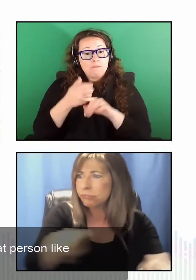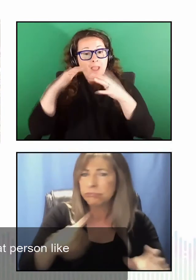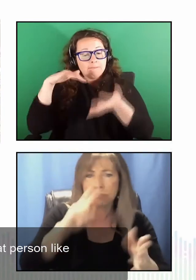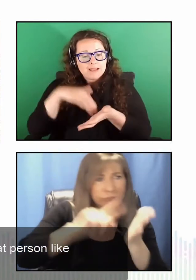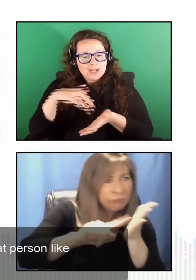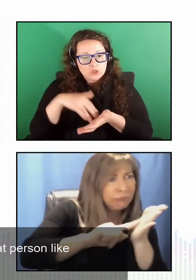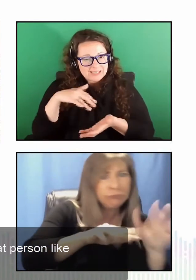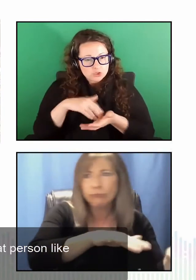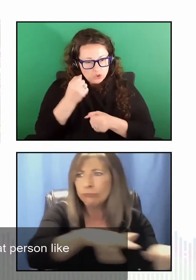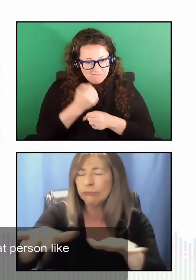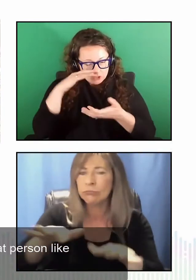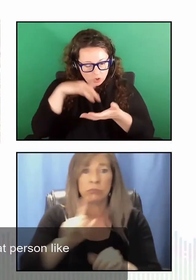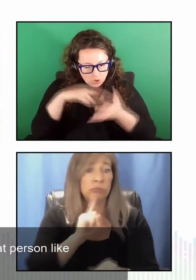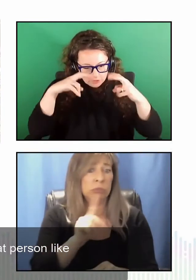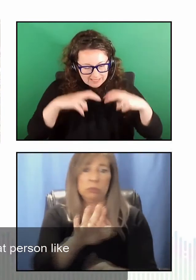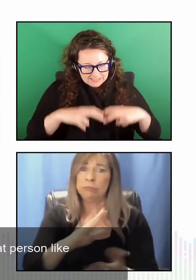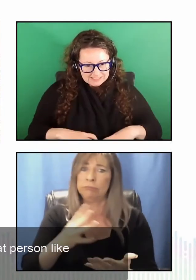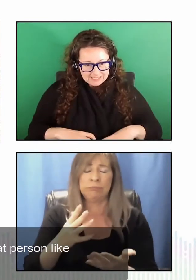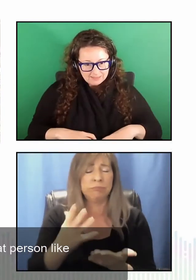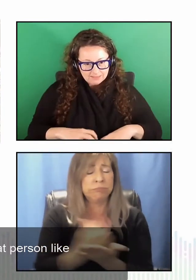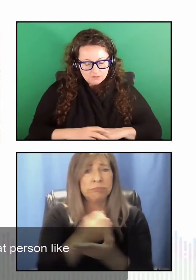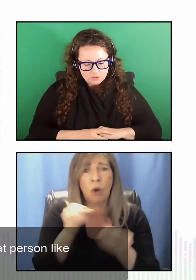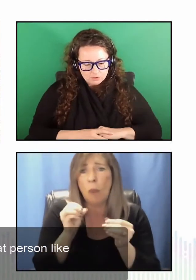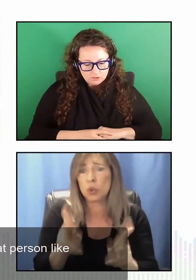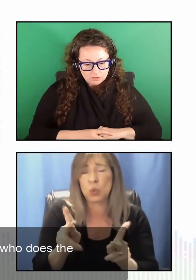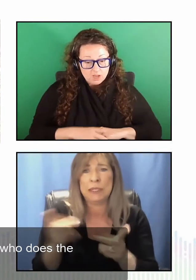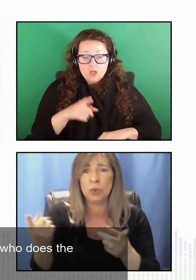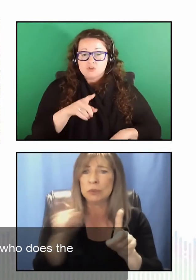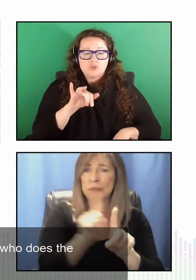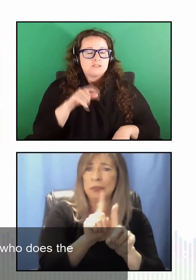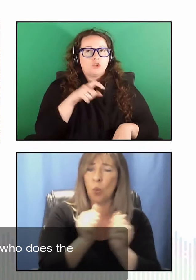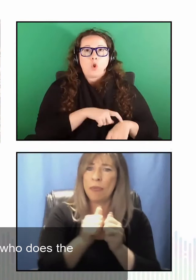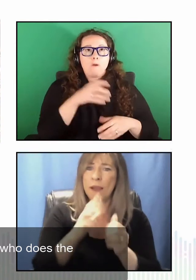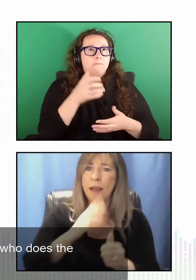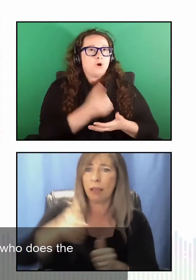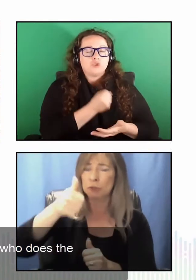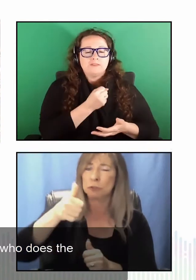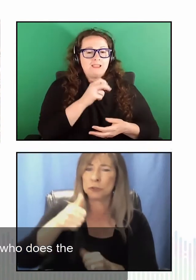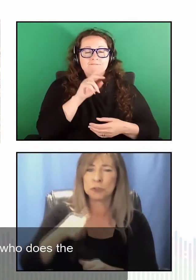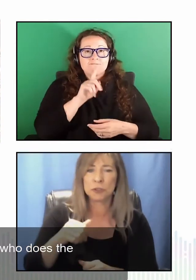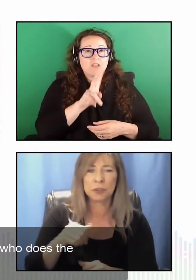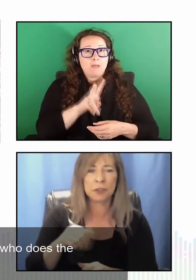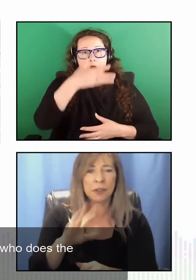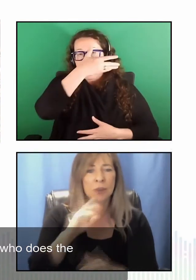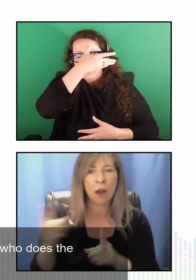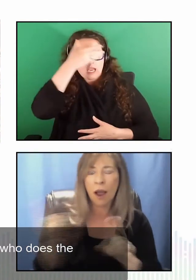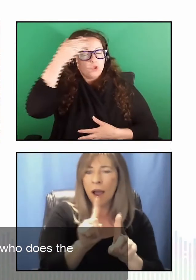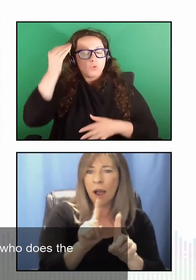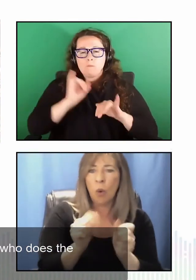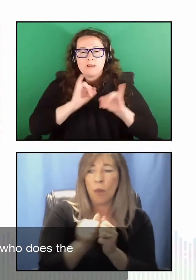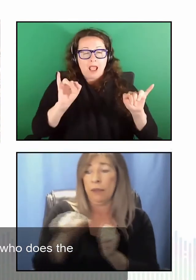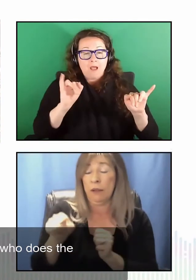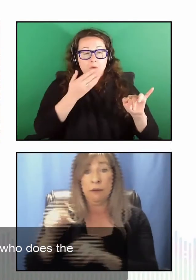and to be with such a great person like Pierre Chaillon, who is not only the videographer, but